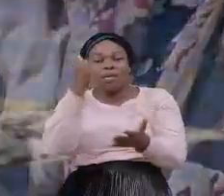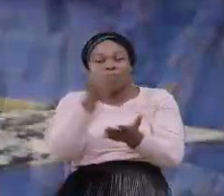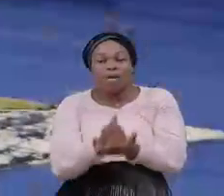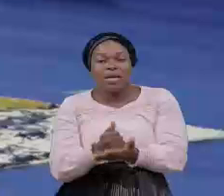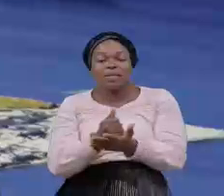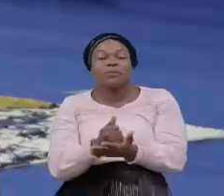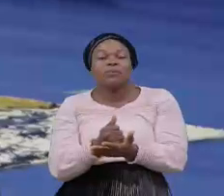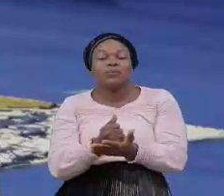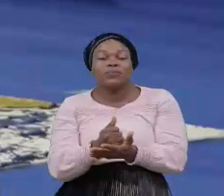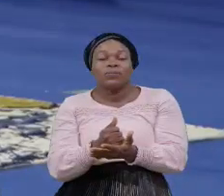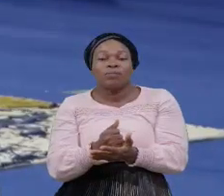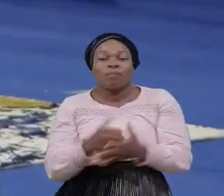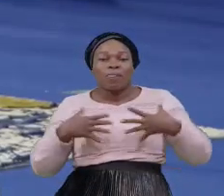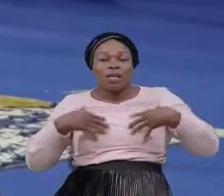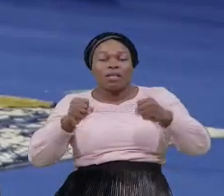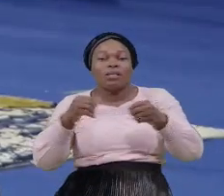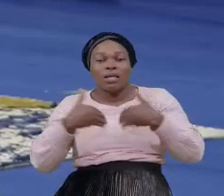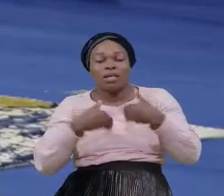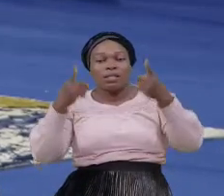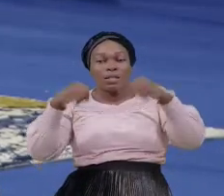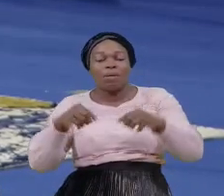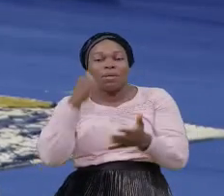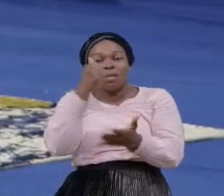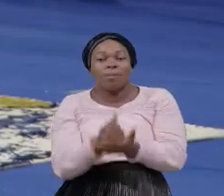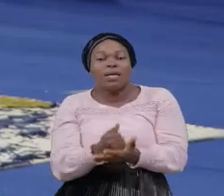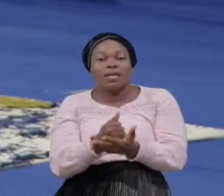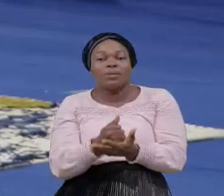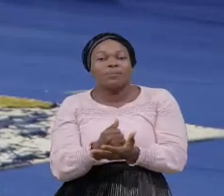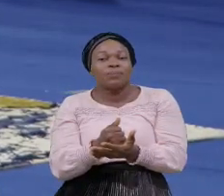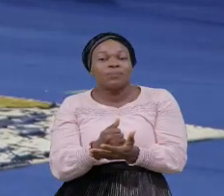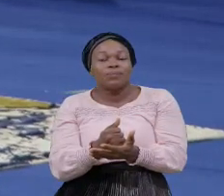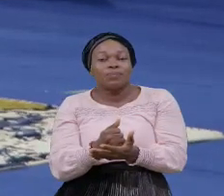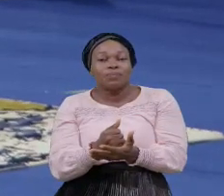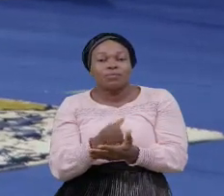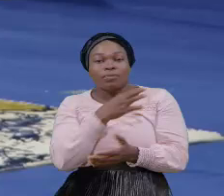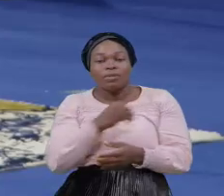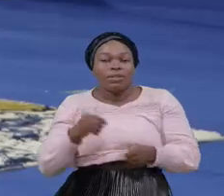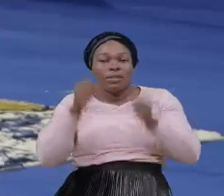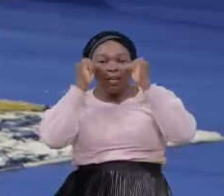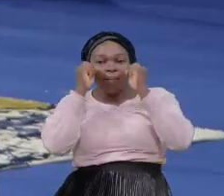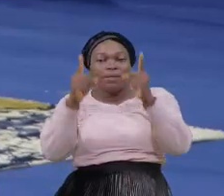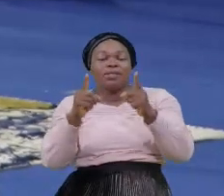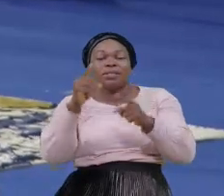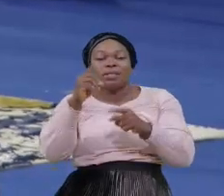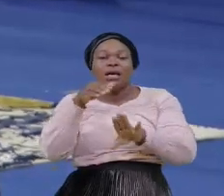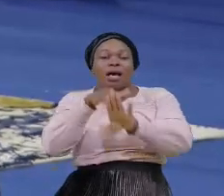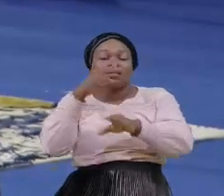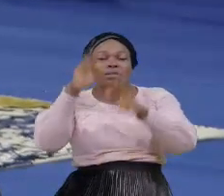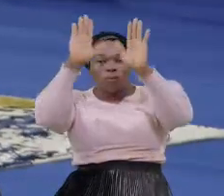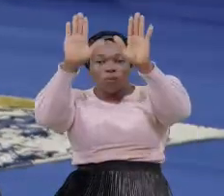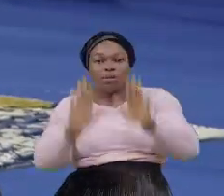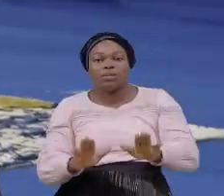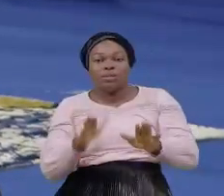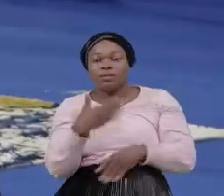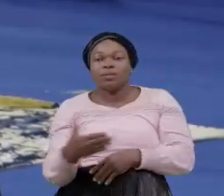Healing has come. Amen. And we're amazed at the wonderful things God does. Look at